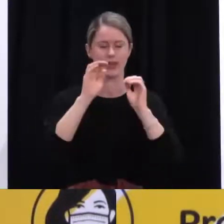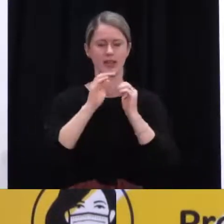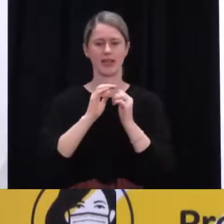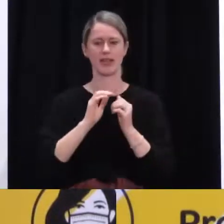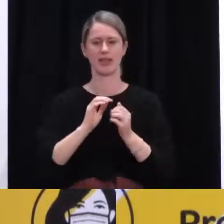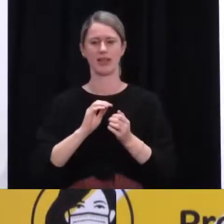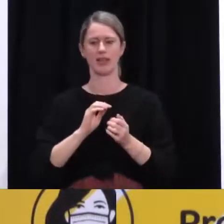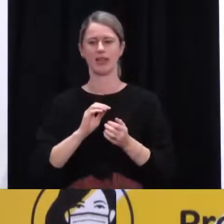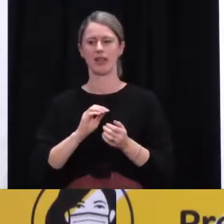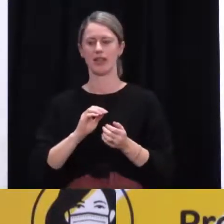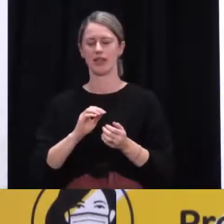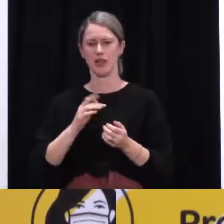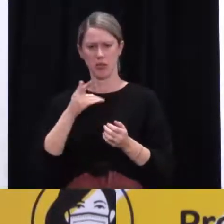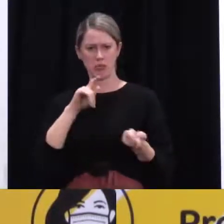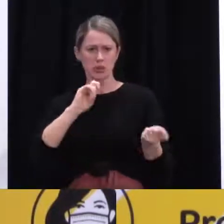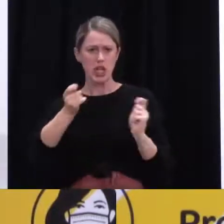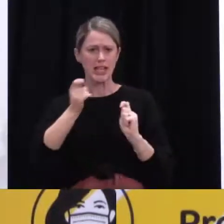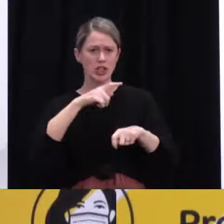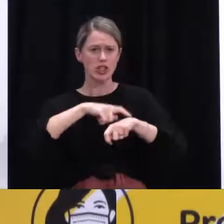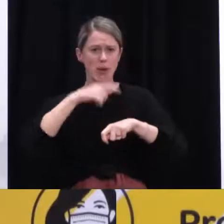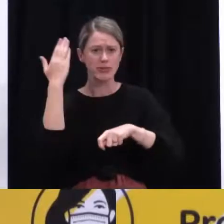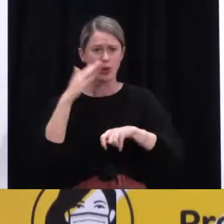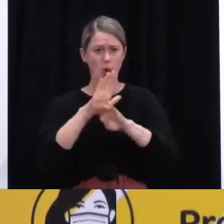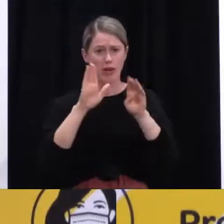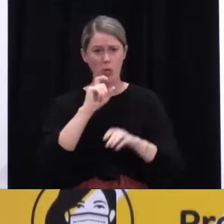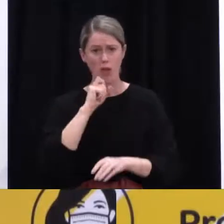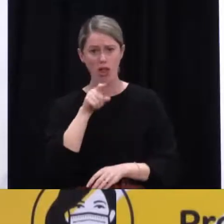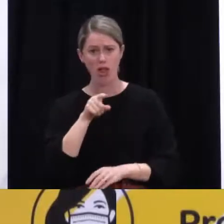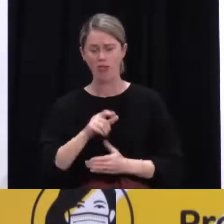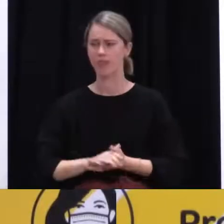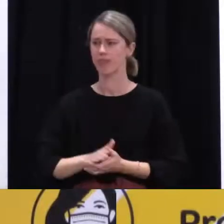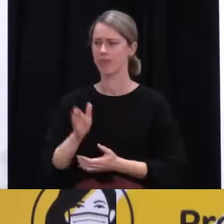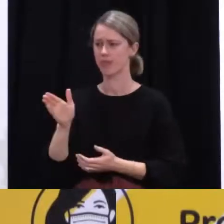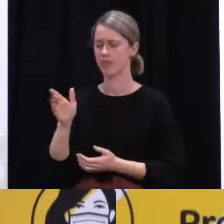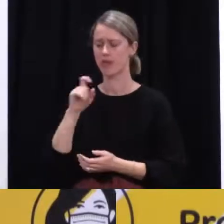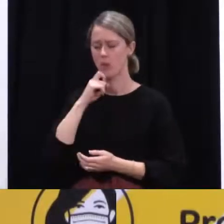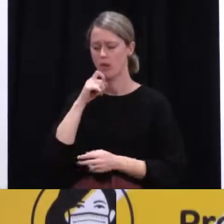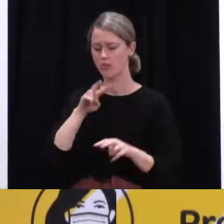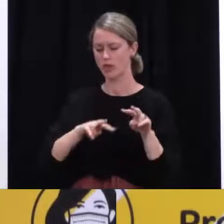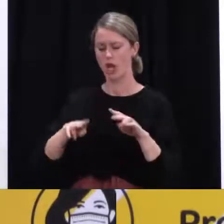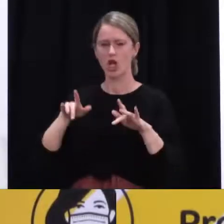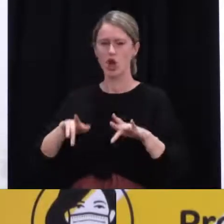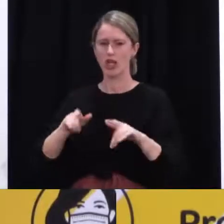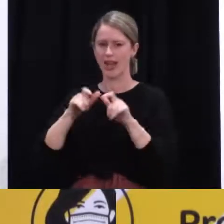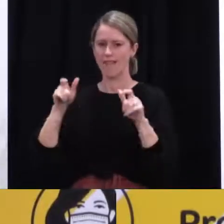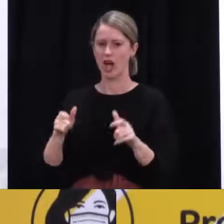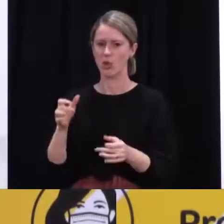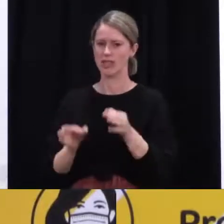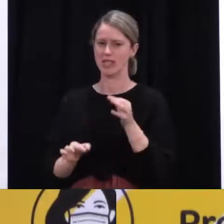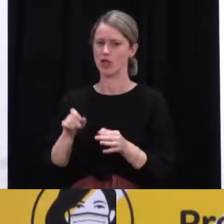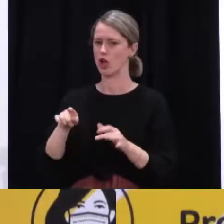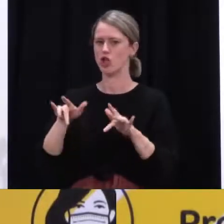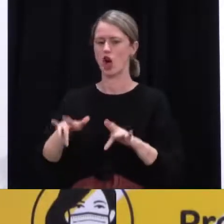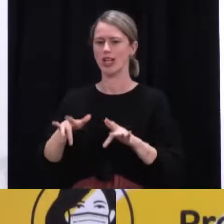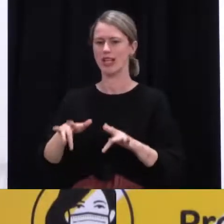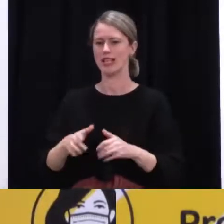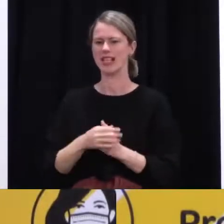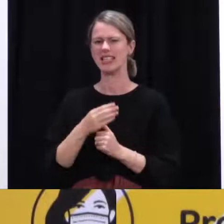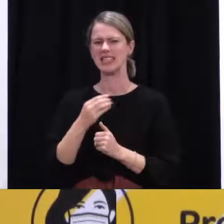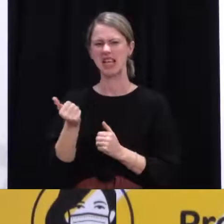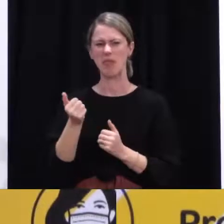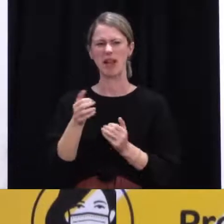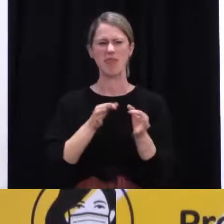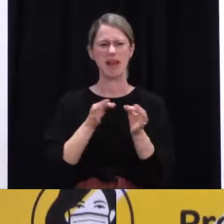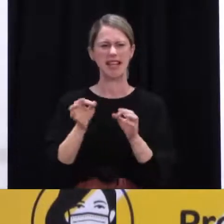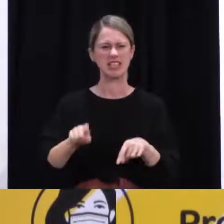more teacher time, and that people can get back to work when their kids are back at school? Look, I keep that under review. I haven't made final decisions about that at this point. There are some